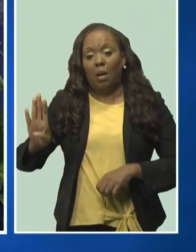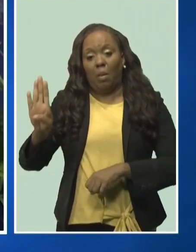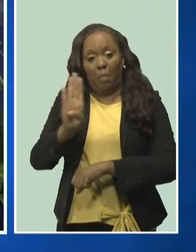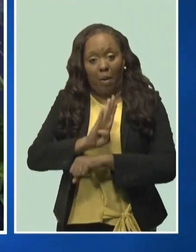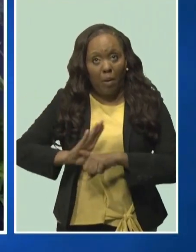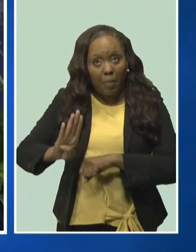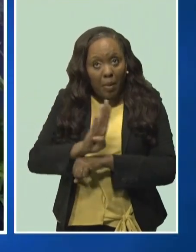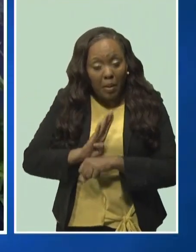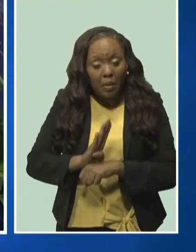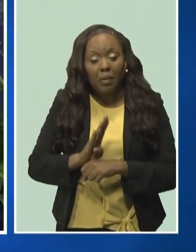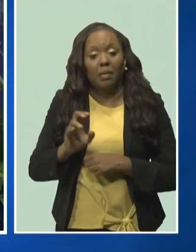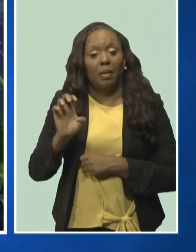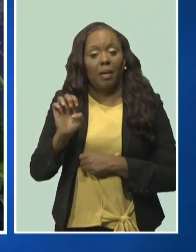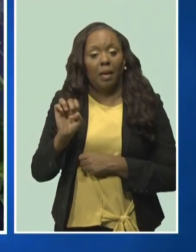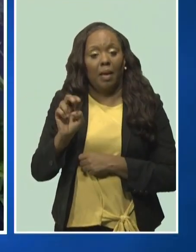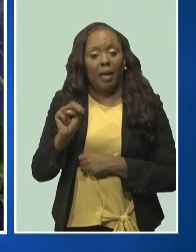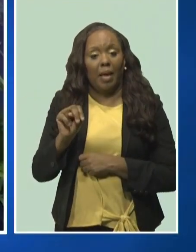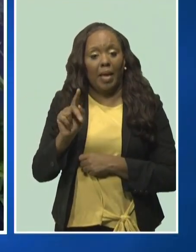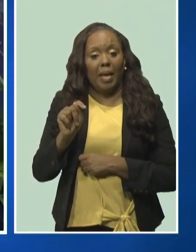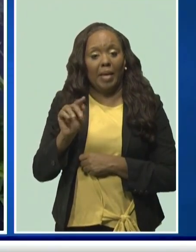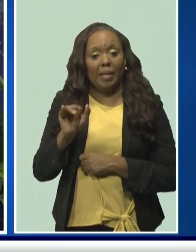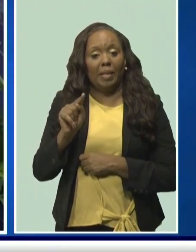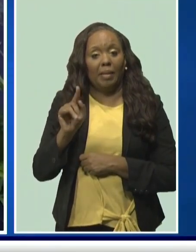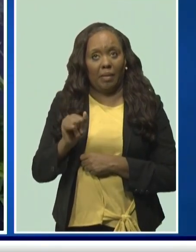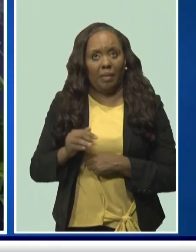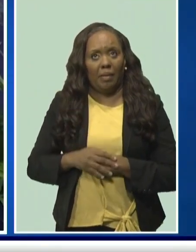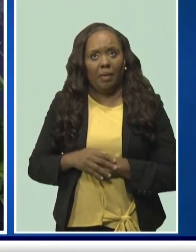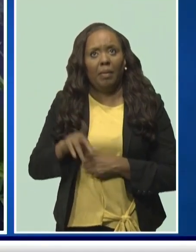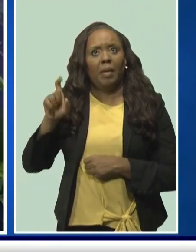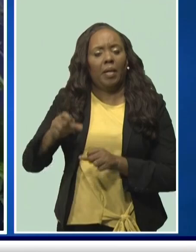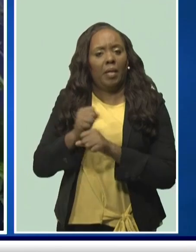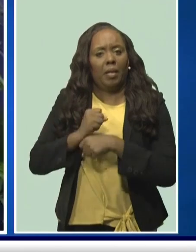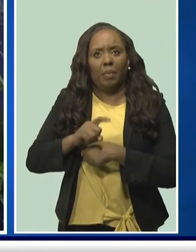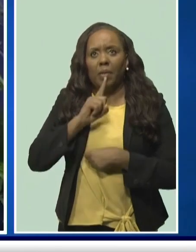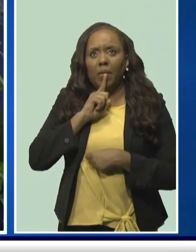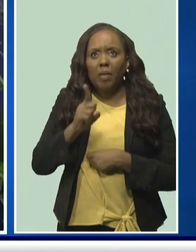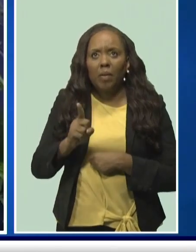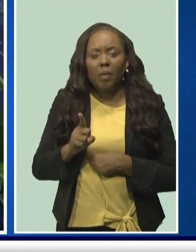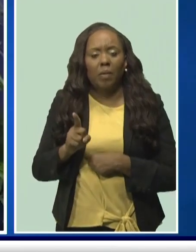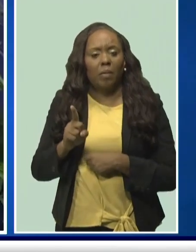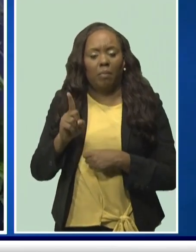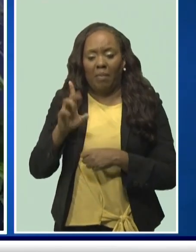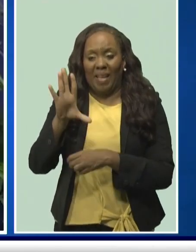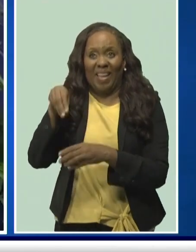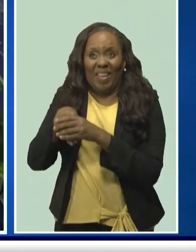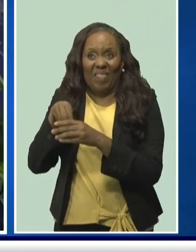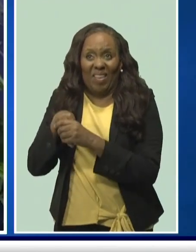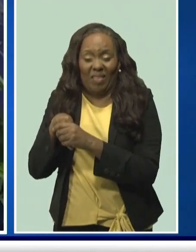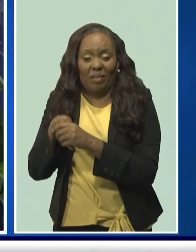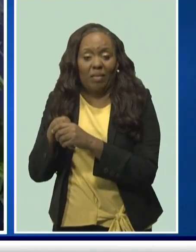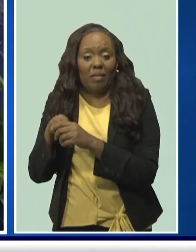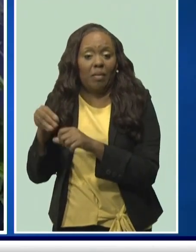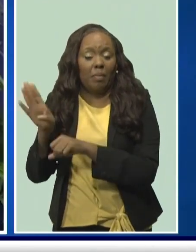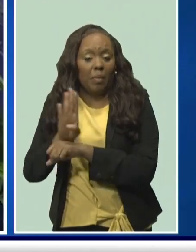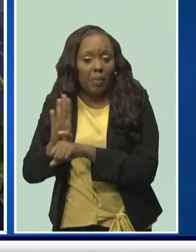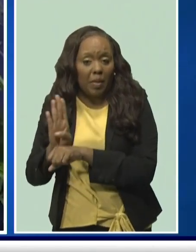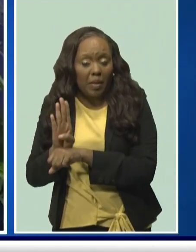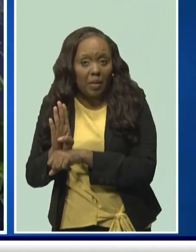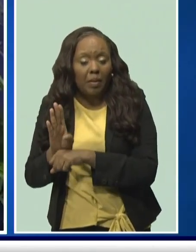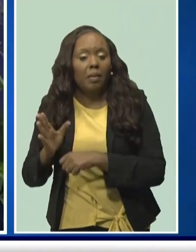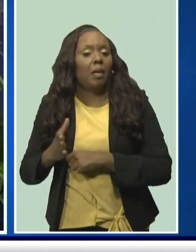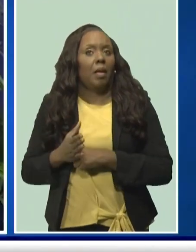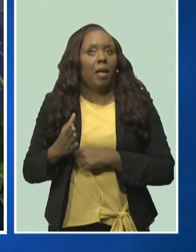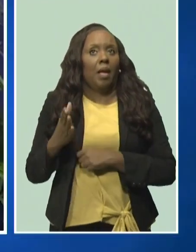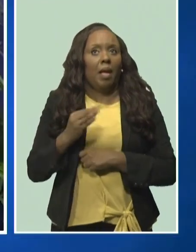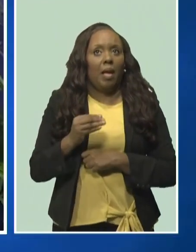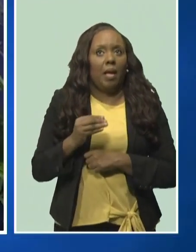We have made a determination that we need to make sure that in the middle between Invest Barbados, which is investment attraction and inbound